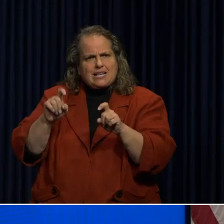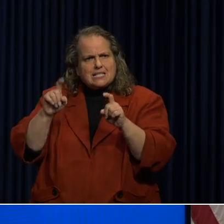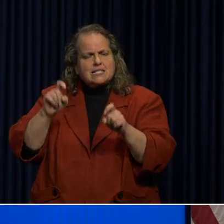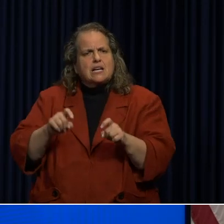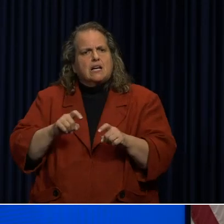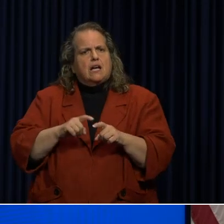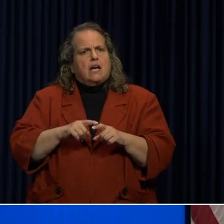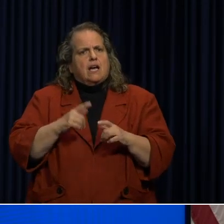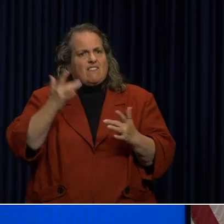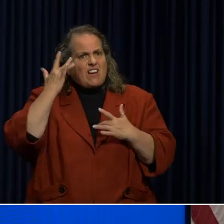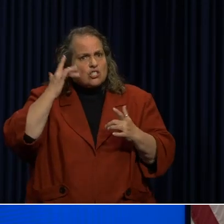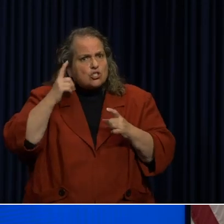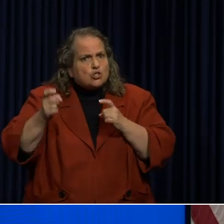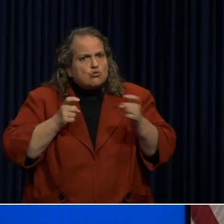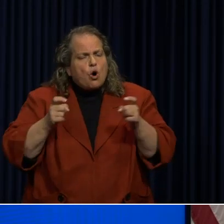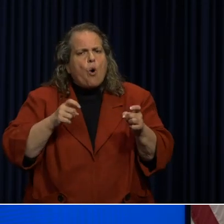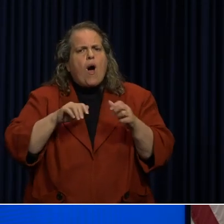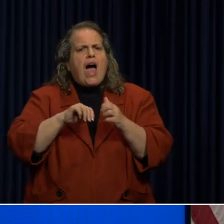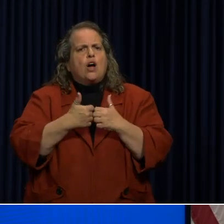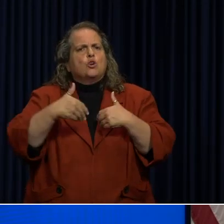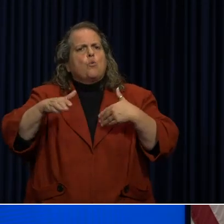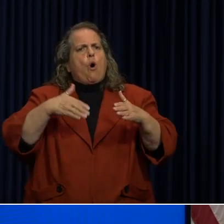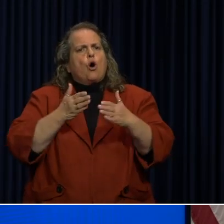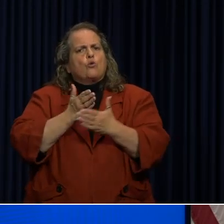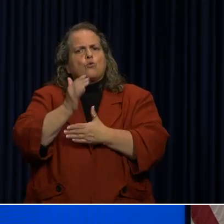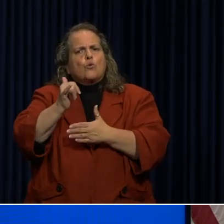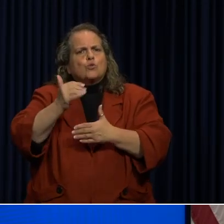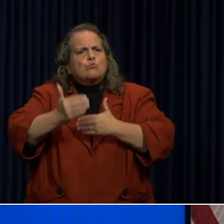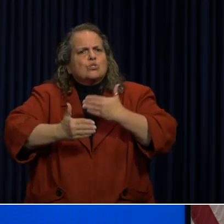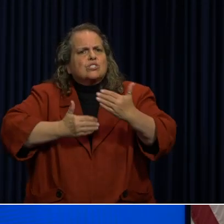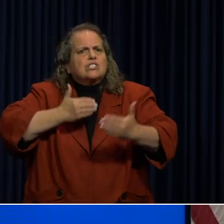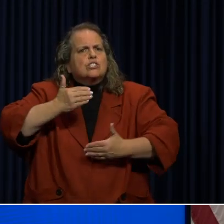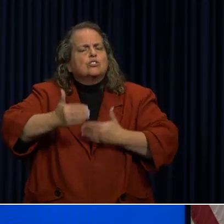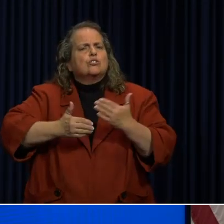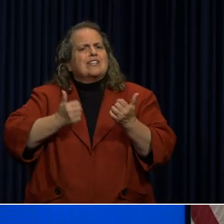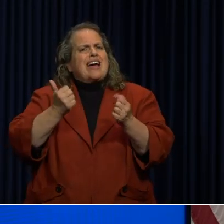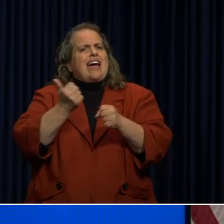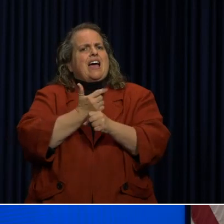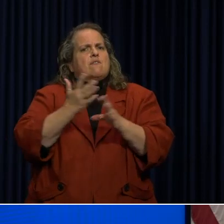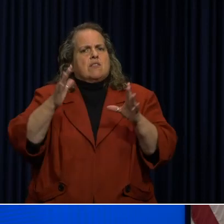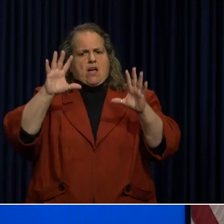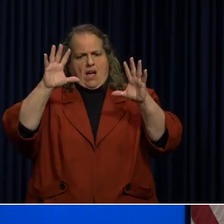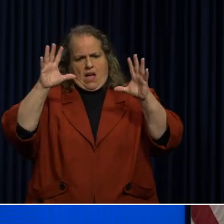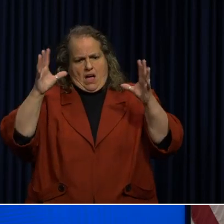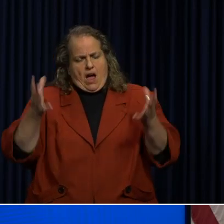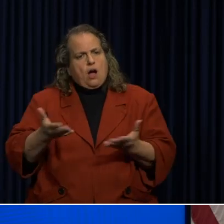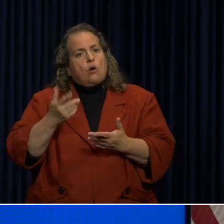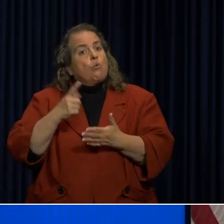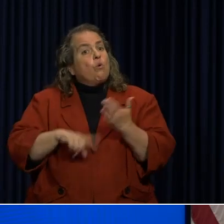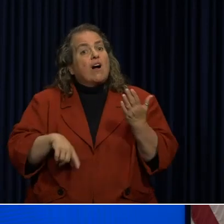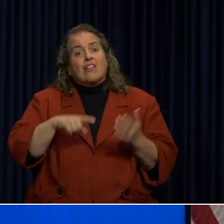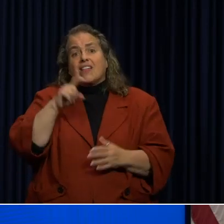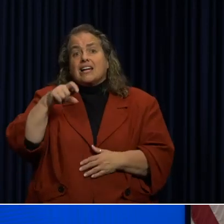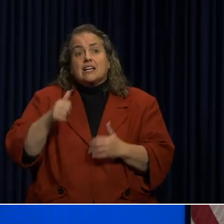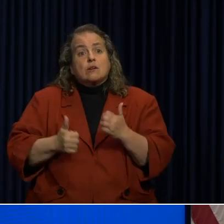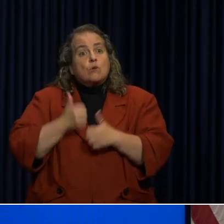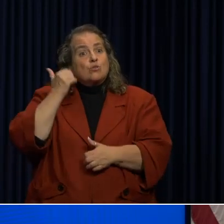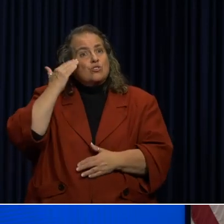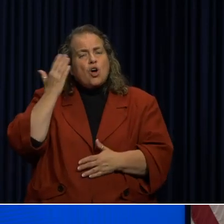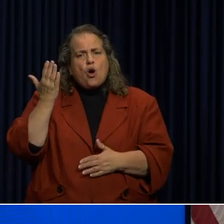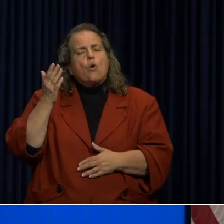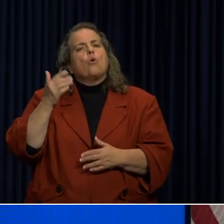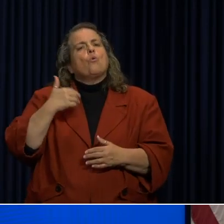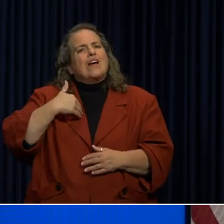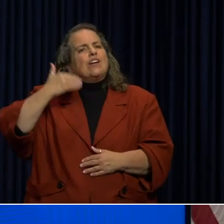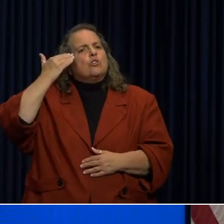we can walk them through those procedures and help them. Mostly they need to know that someone is out there willing to help, willing